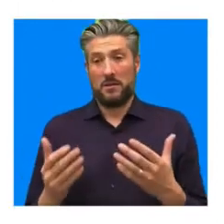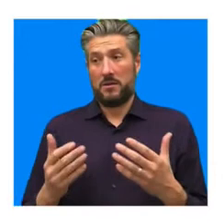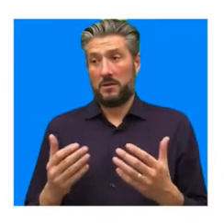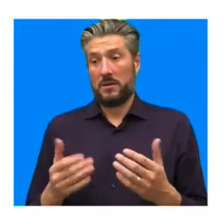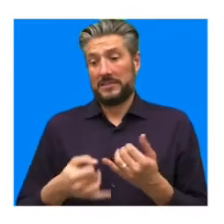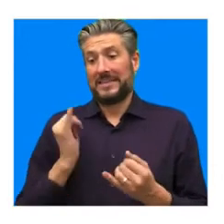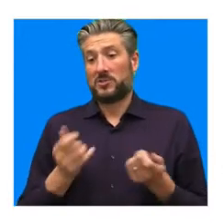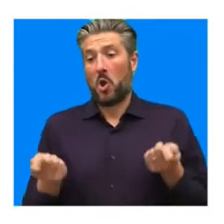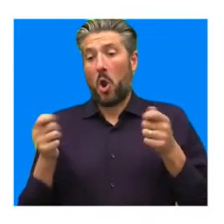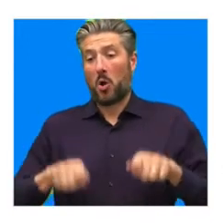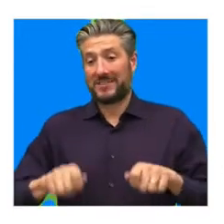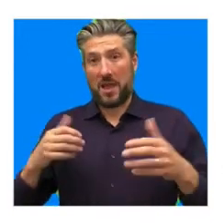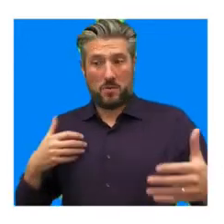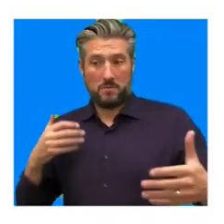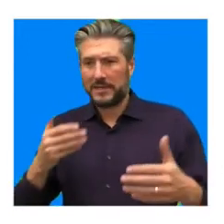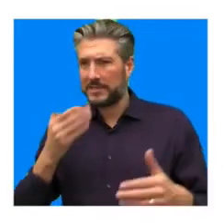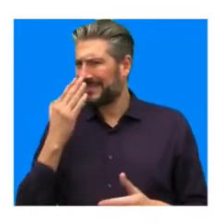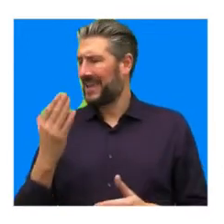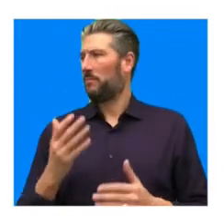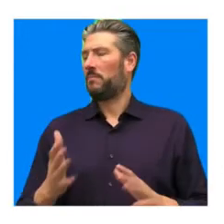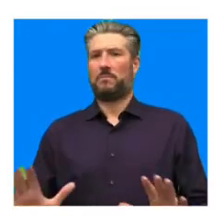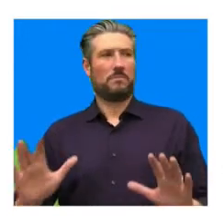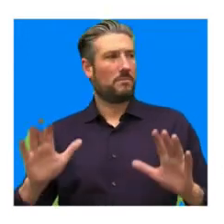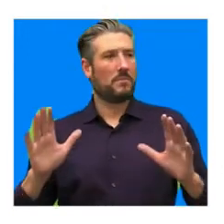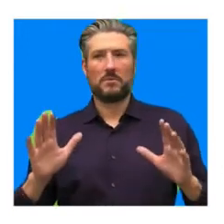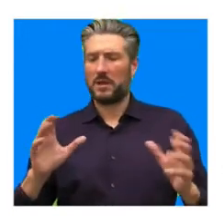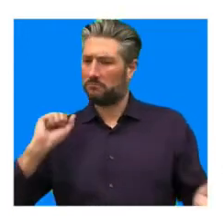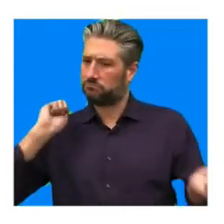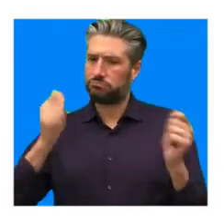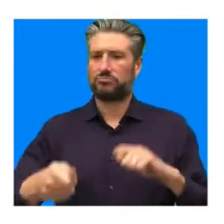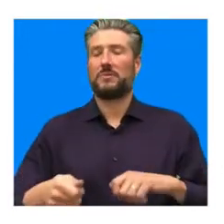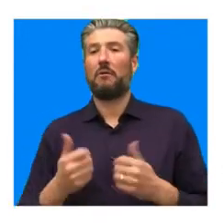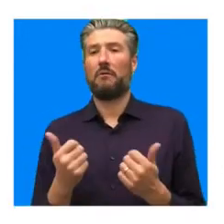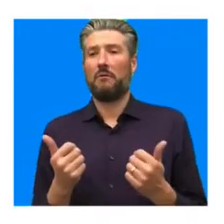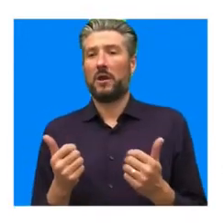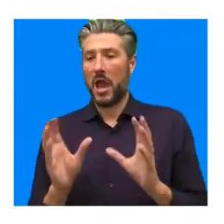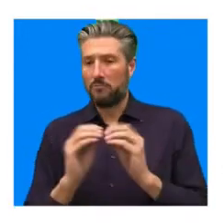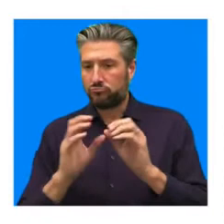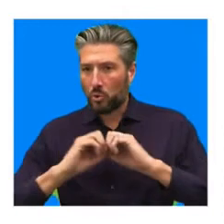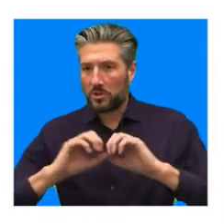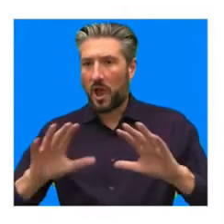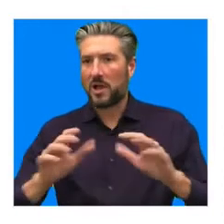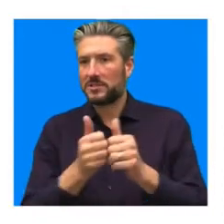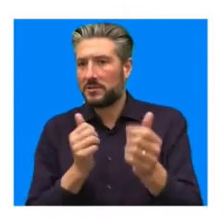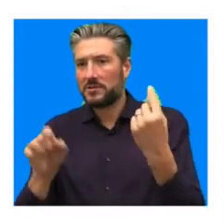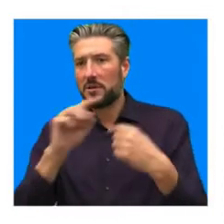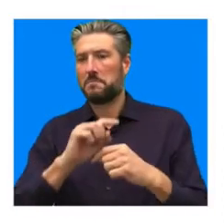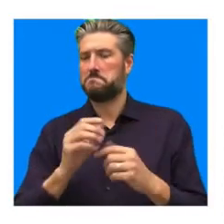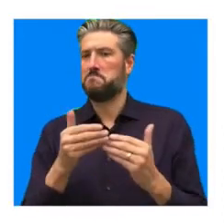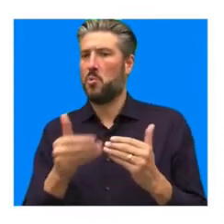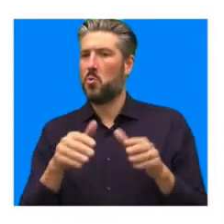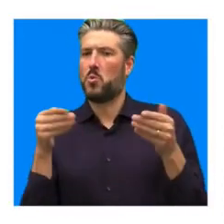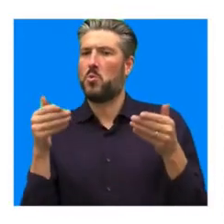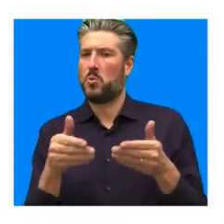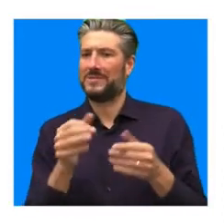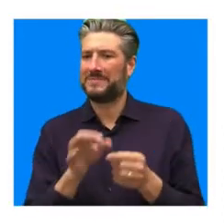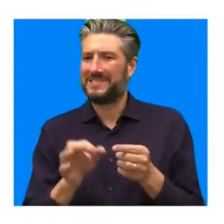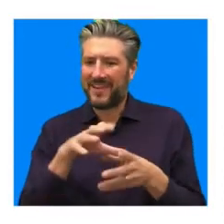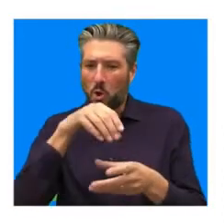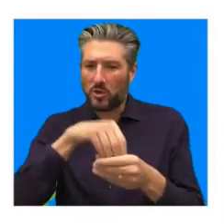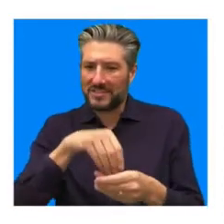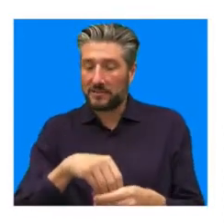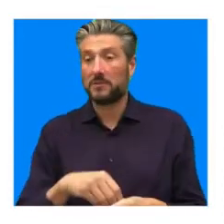something. We have seen tremendous changes, broadcasters focusing on specific content in these sessions, and others like Sky, who